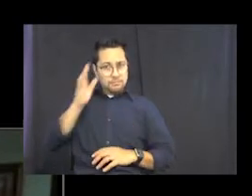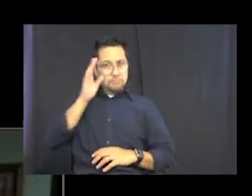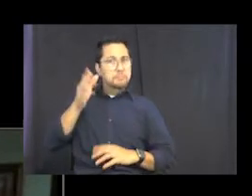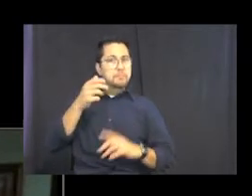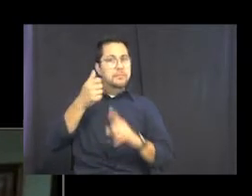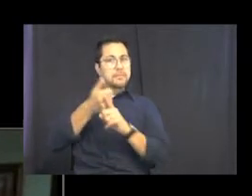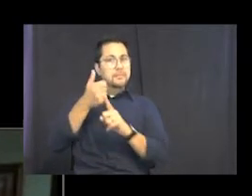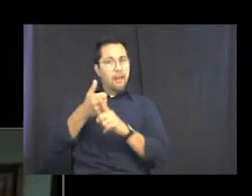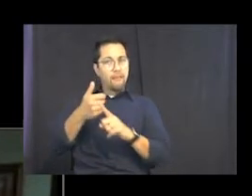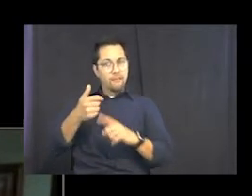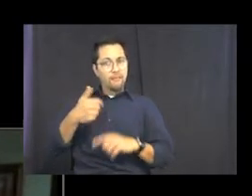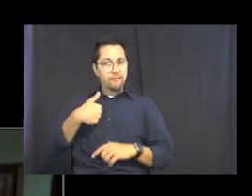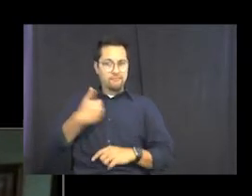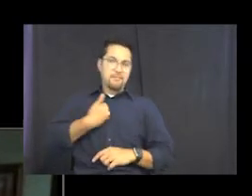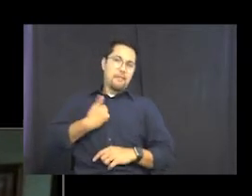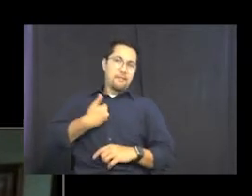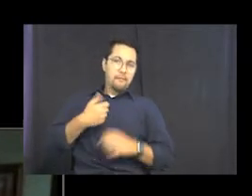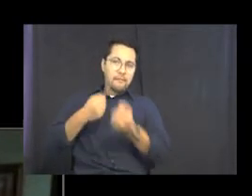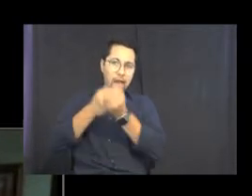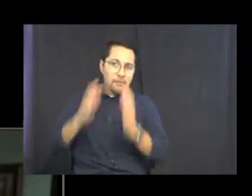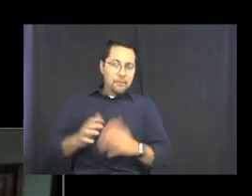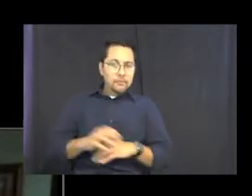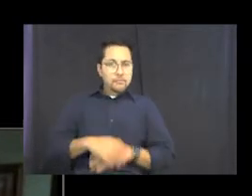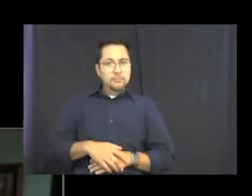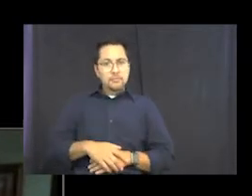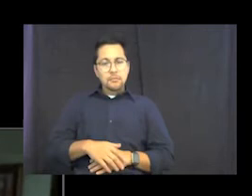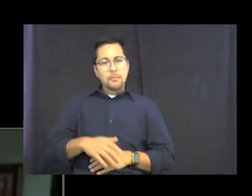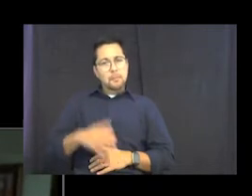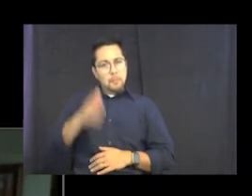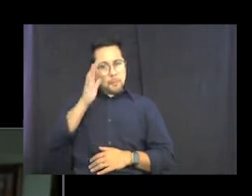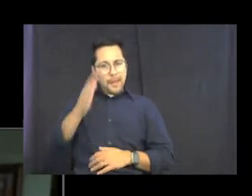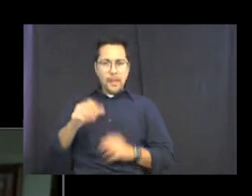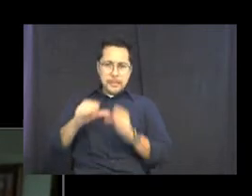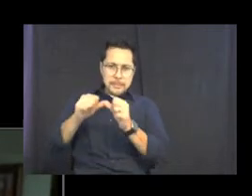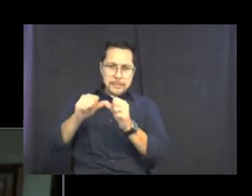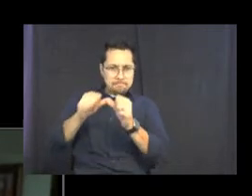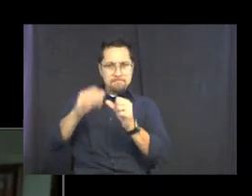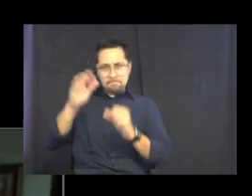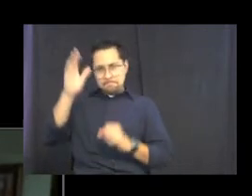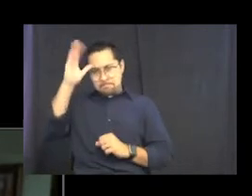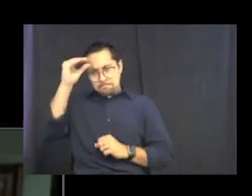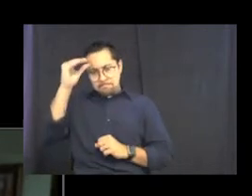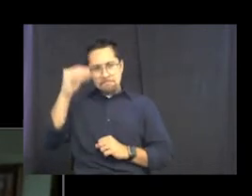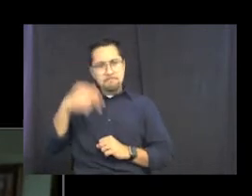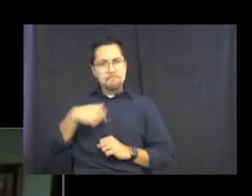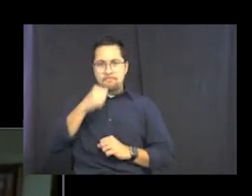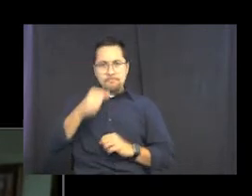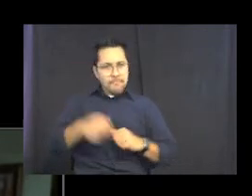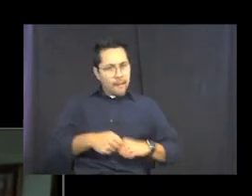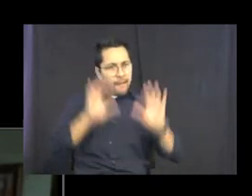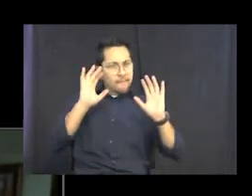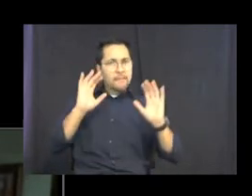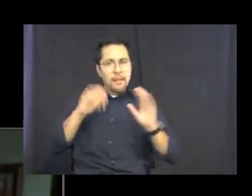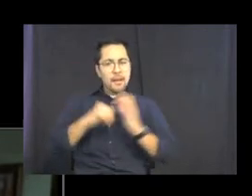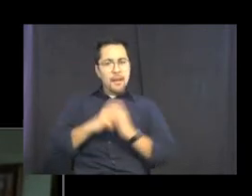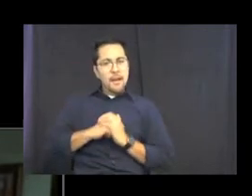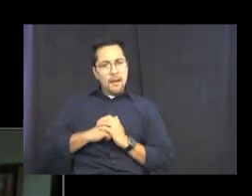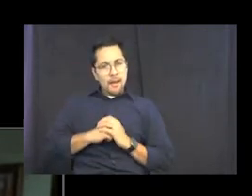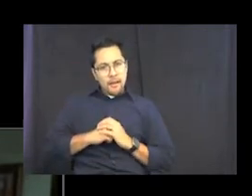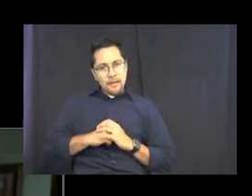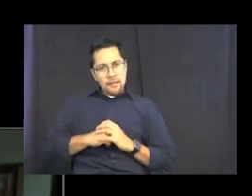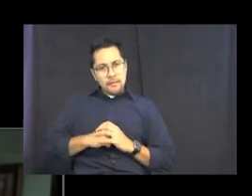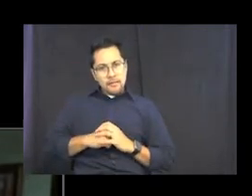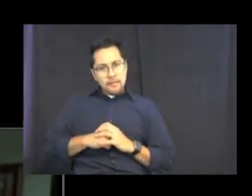Being persistent, being consistent, determined, not giving up will keep you in